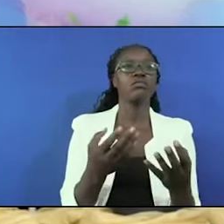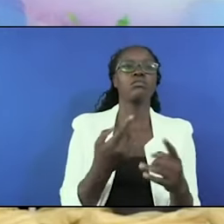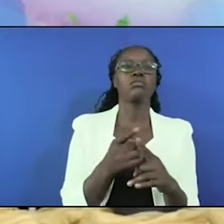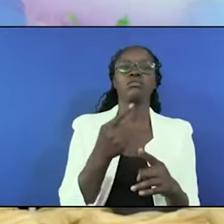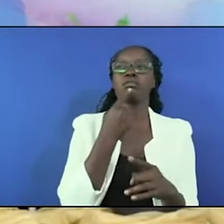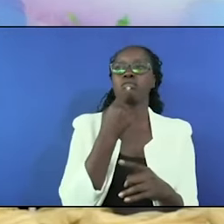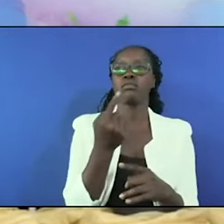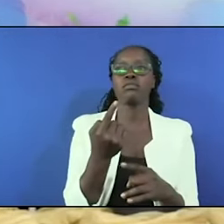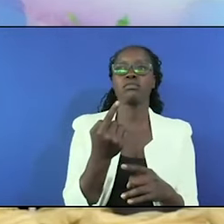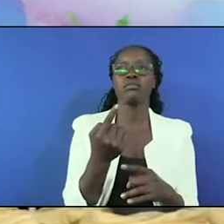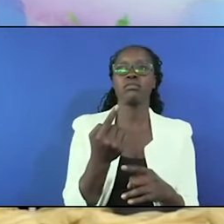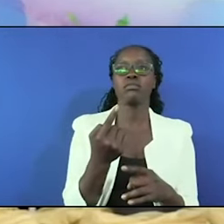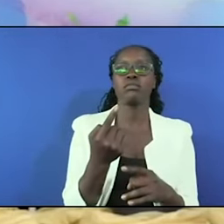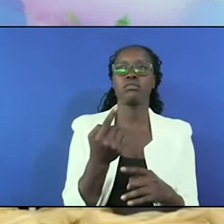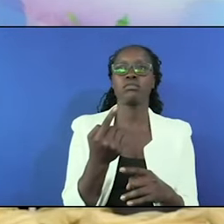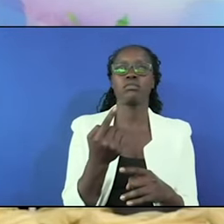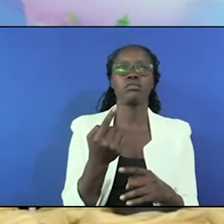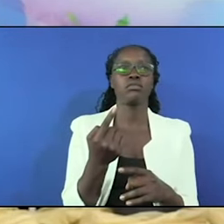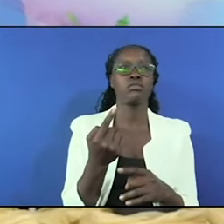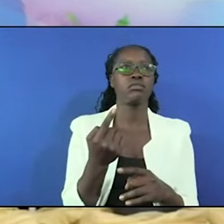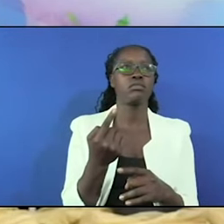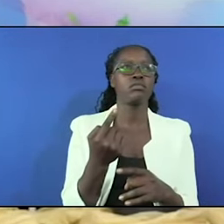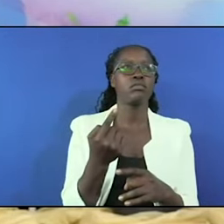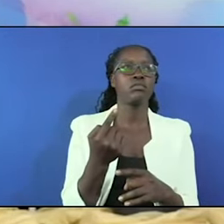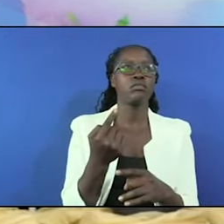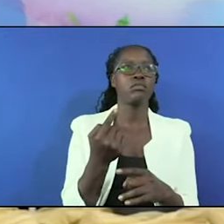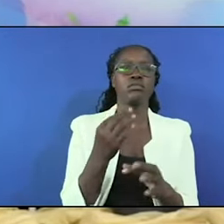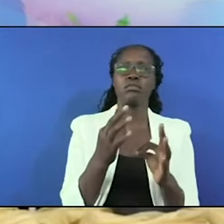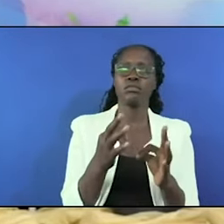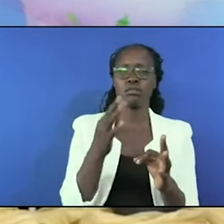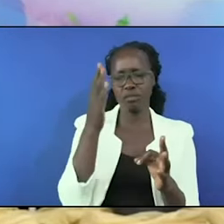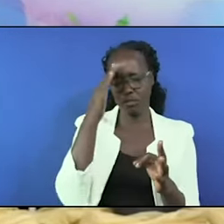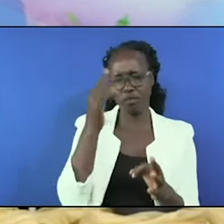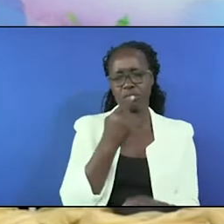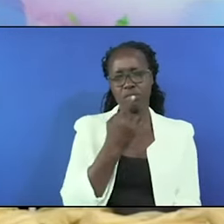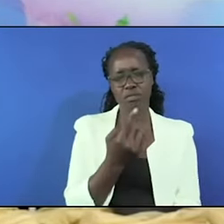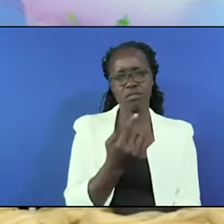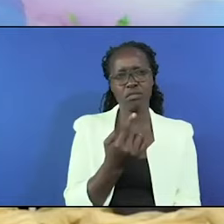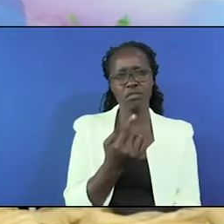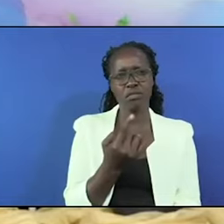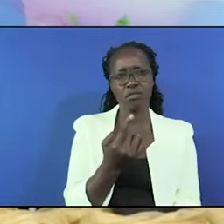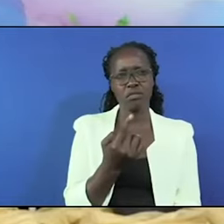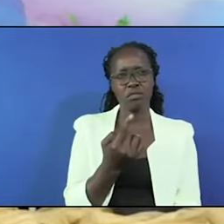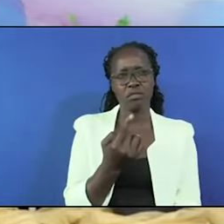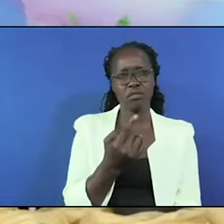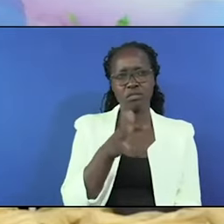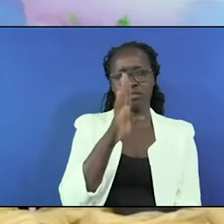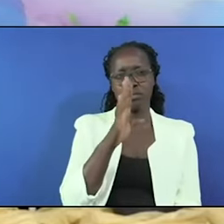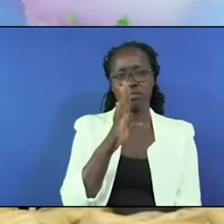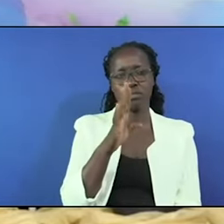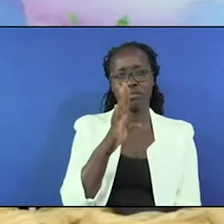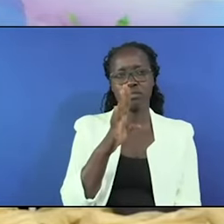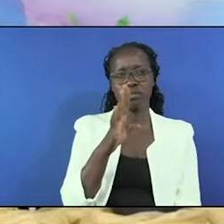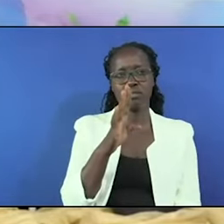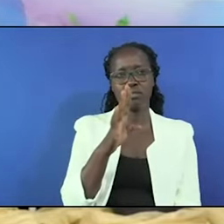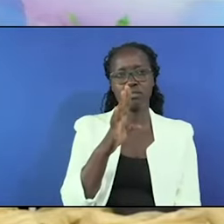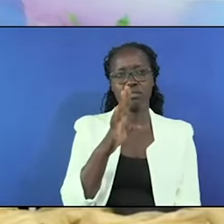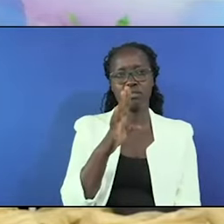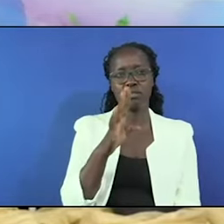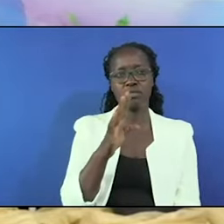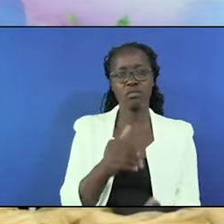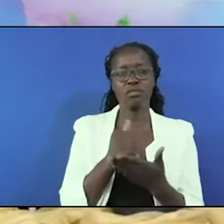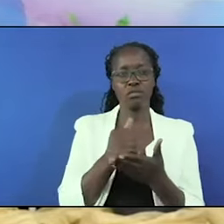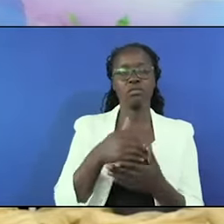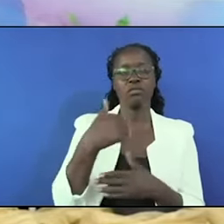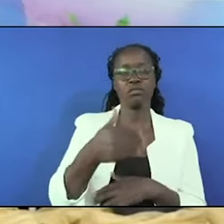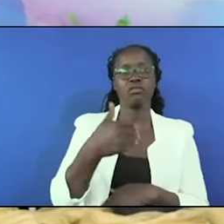sure. I don't want to make assumptions here. If you know for sure God has helped you on a regular